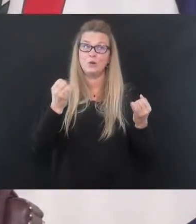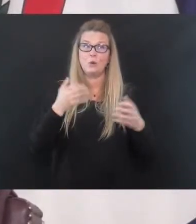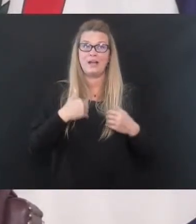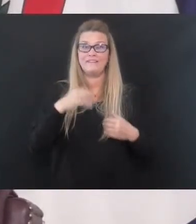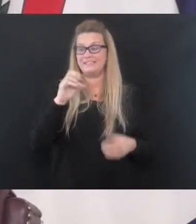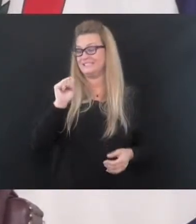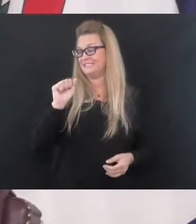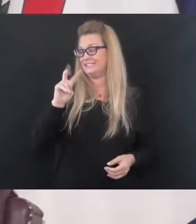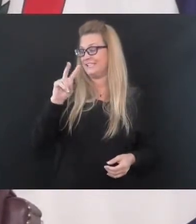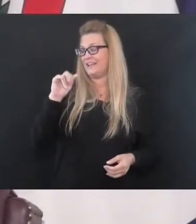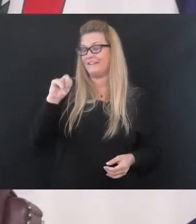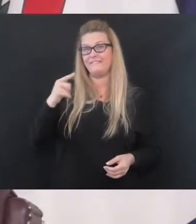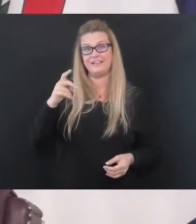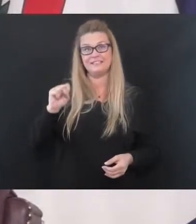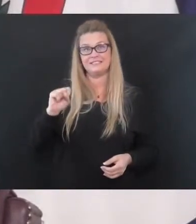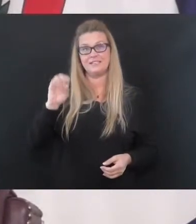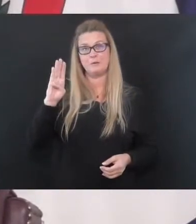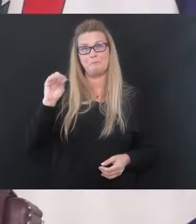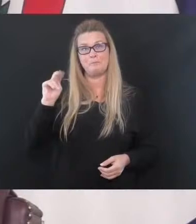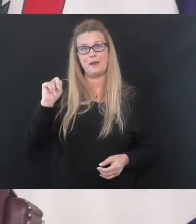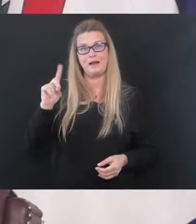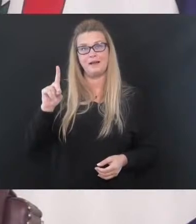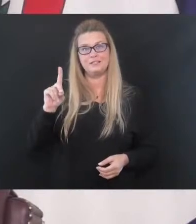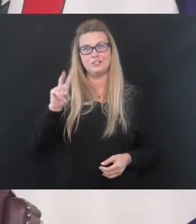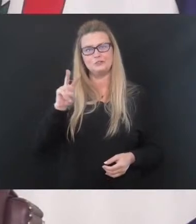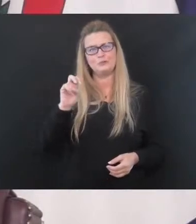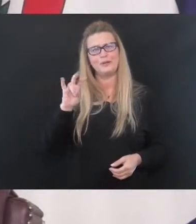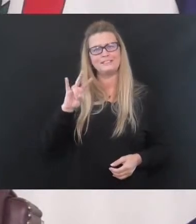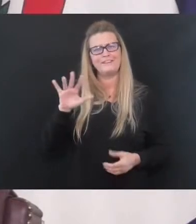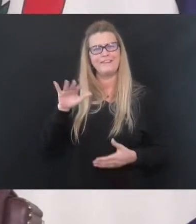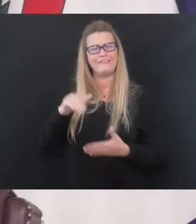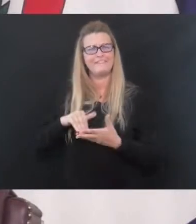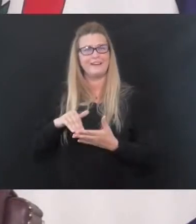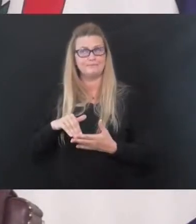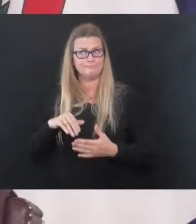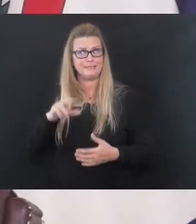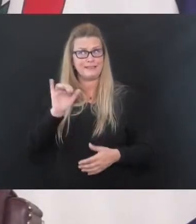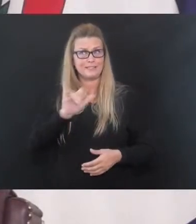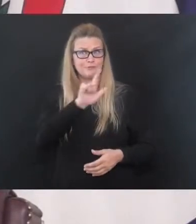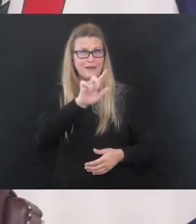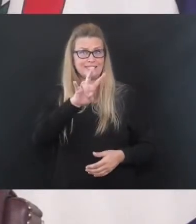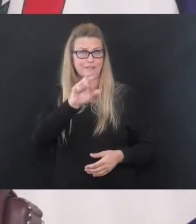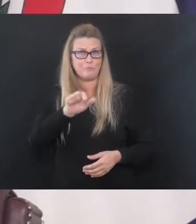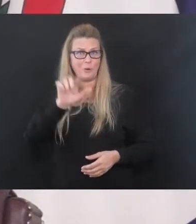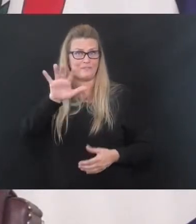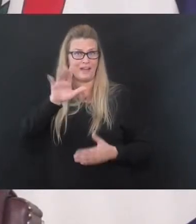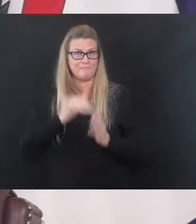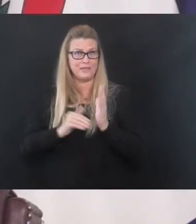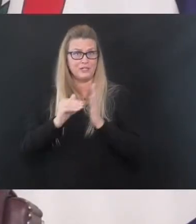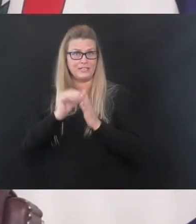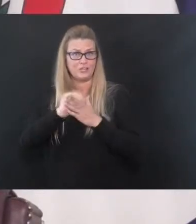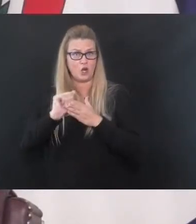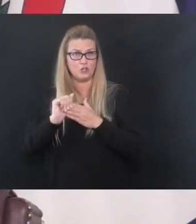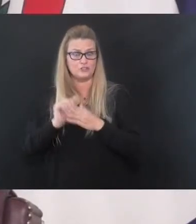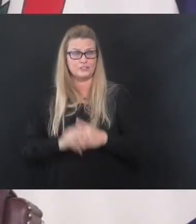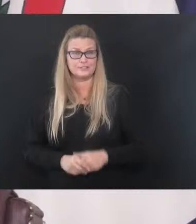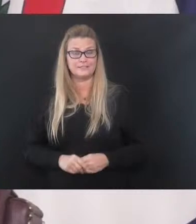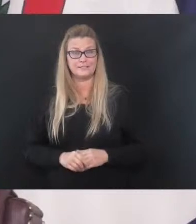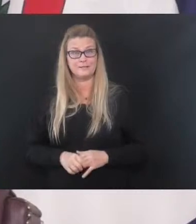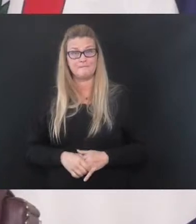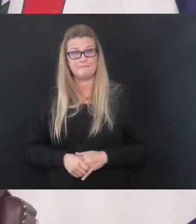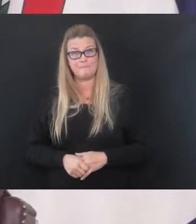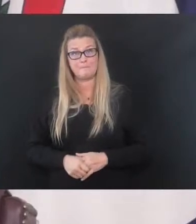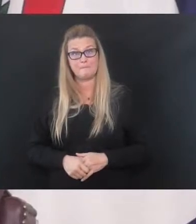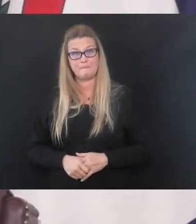to 275,000 people. $100 a pop is $27.5 million.